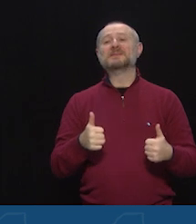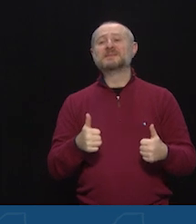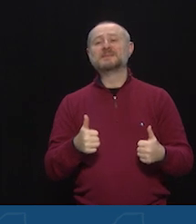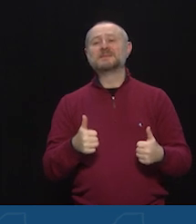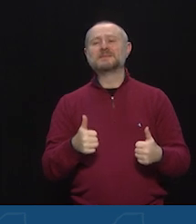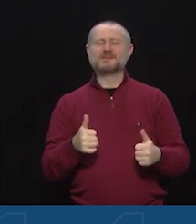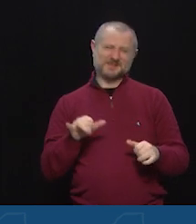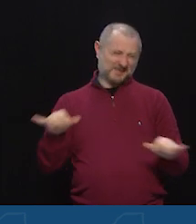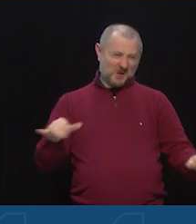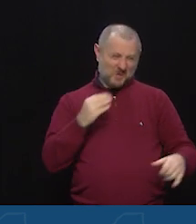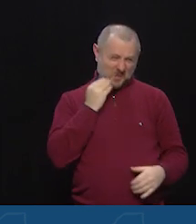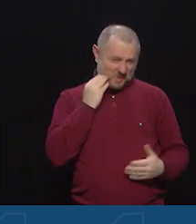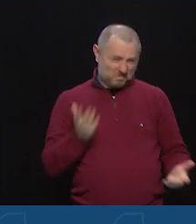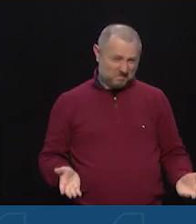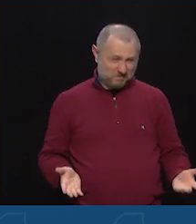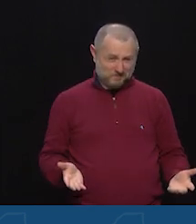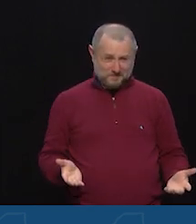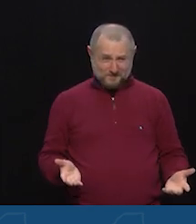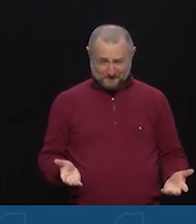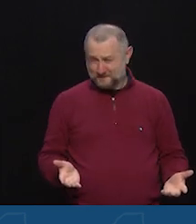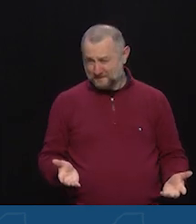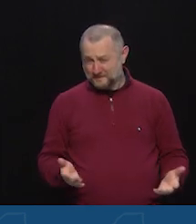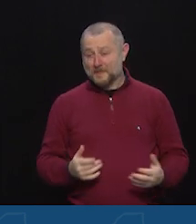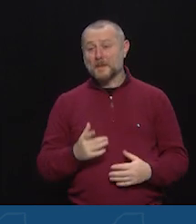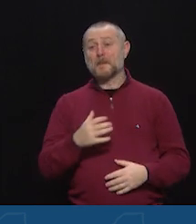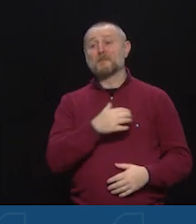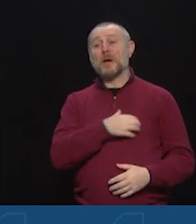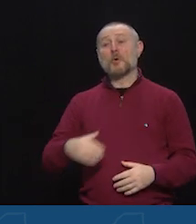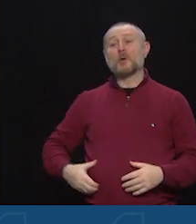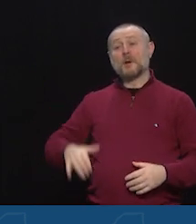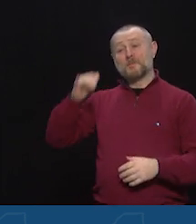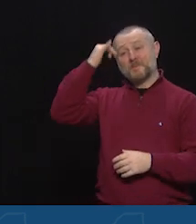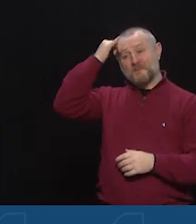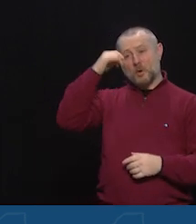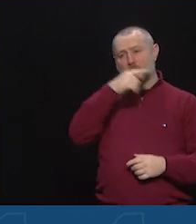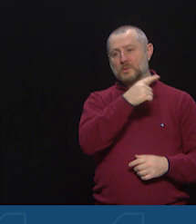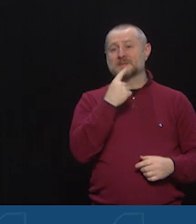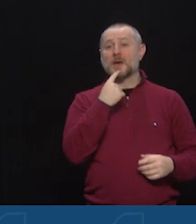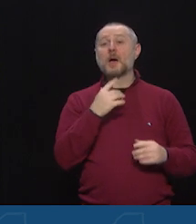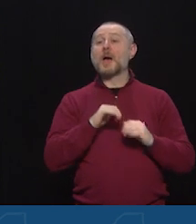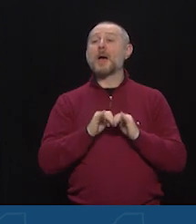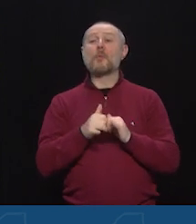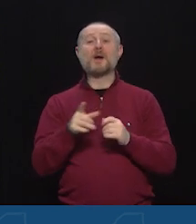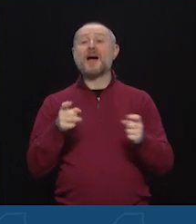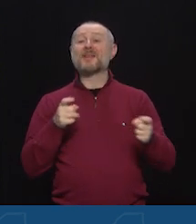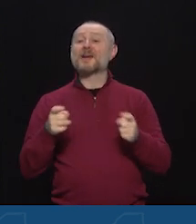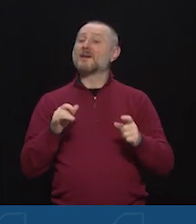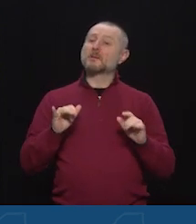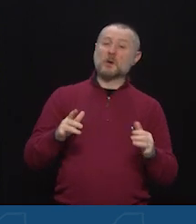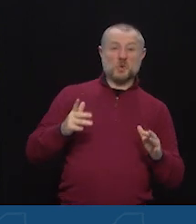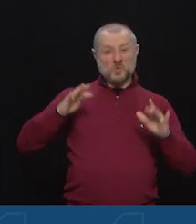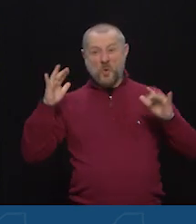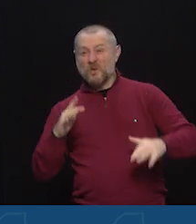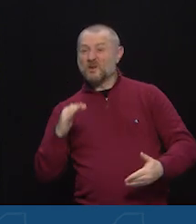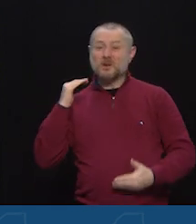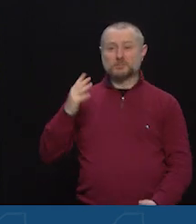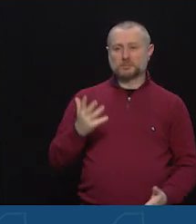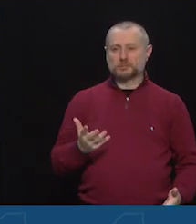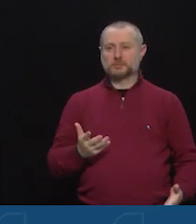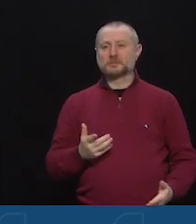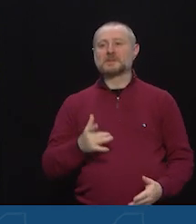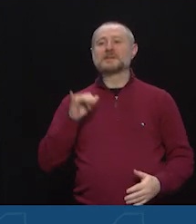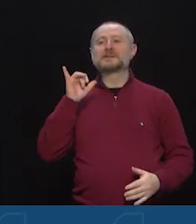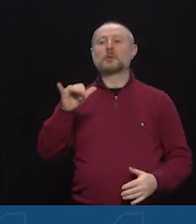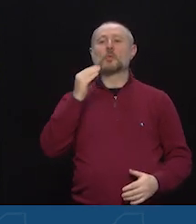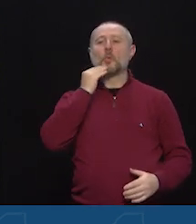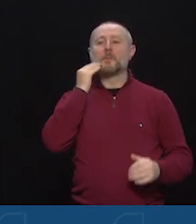home. Famous mayor of Buffalo once said how to handle the blizzard: sit home with a 6-pack of beer and wait it out. So, you could have a nice